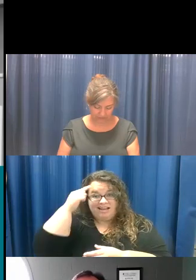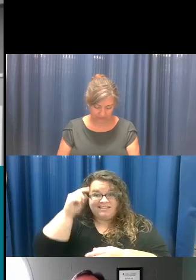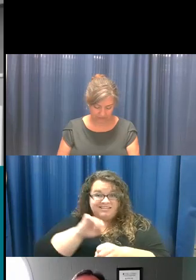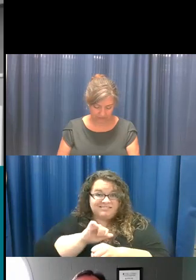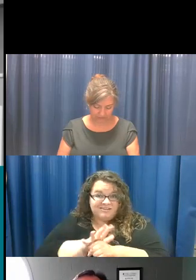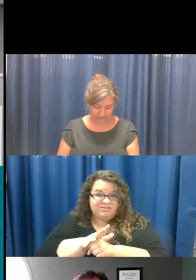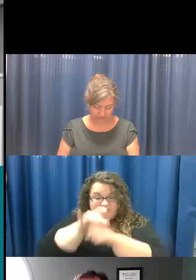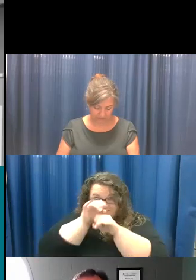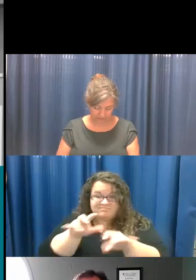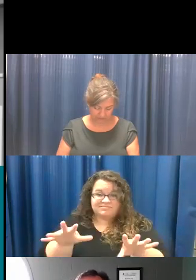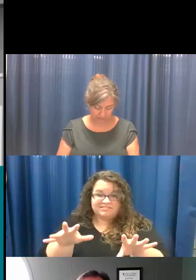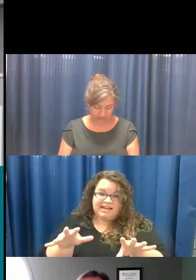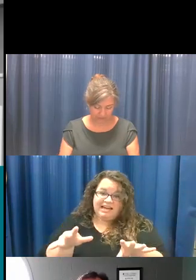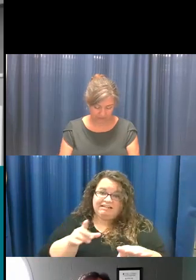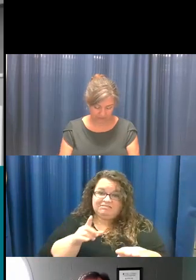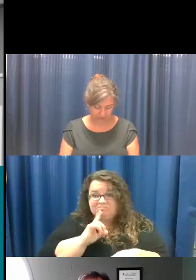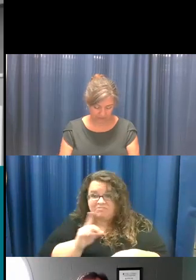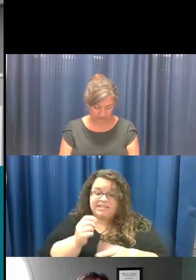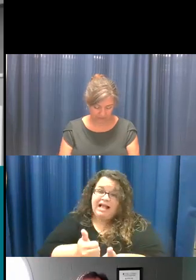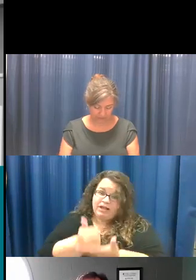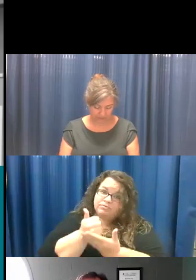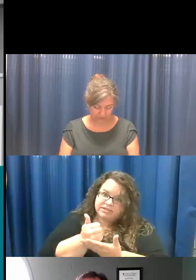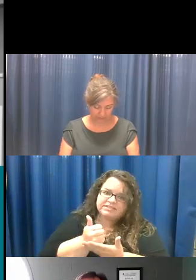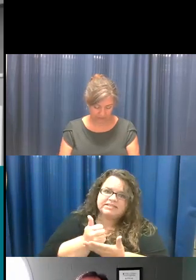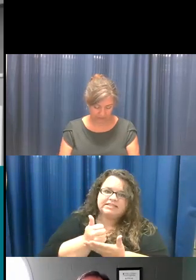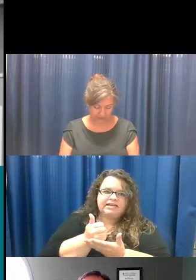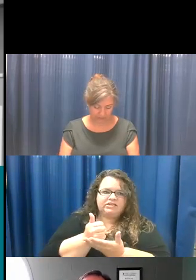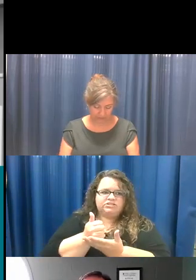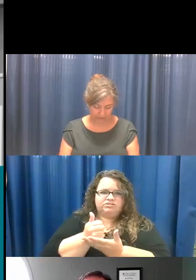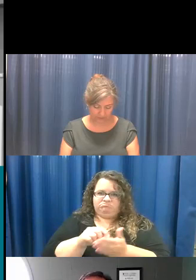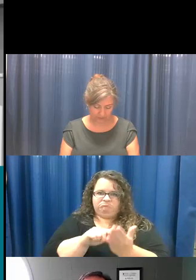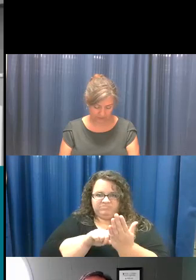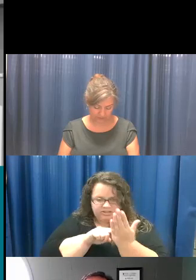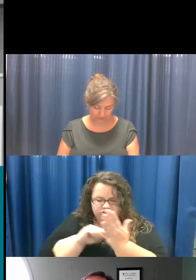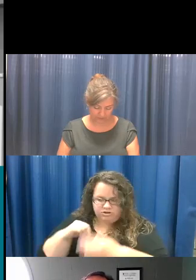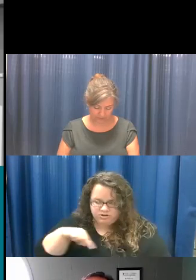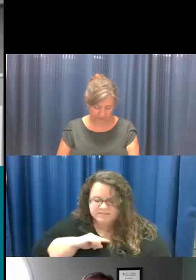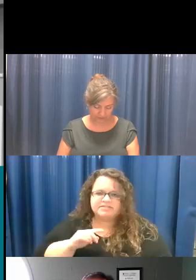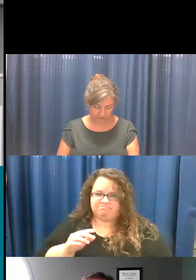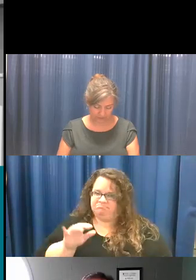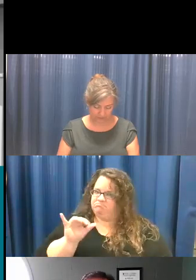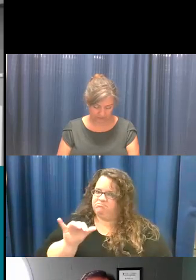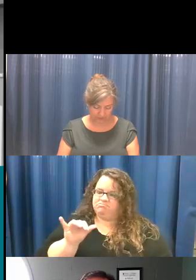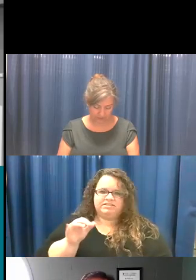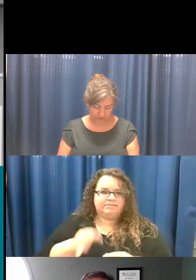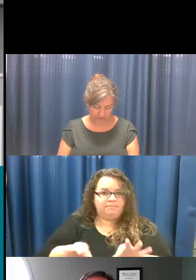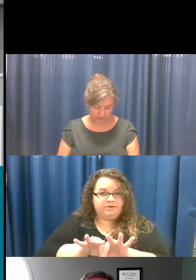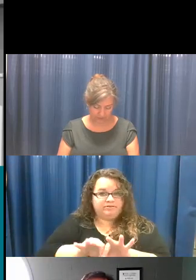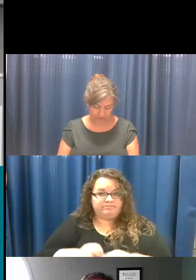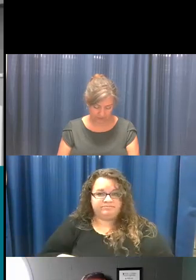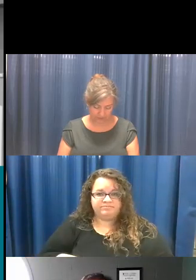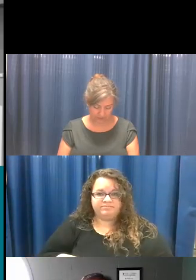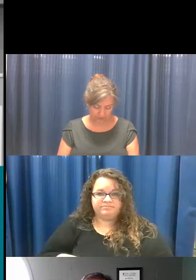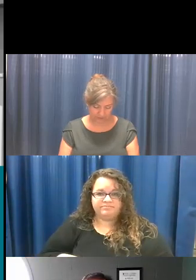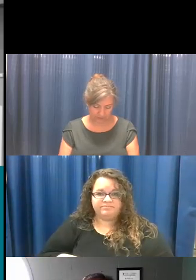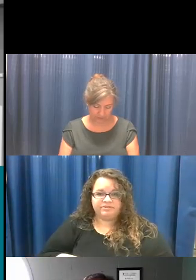us affirm the position of this work here at the college. We saw with the pandemic with our